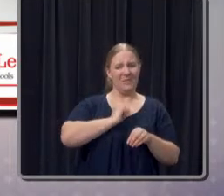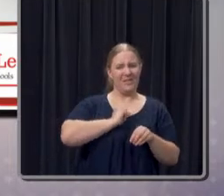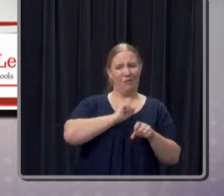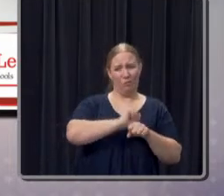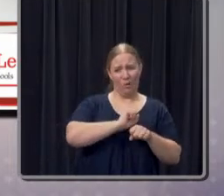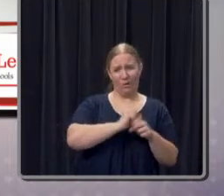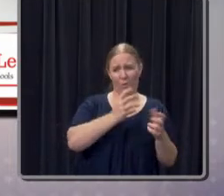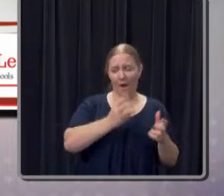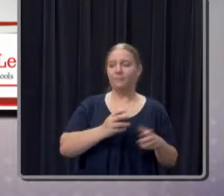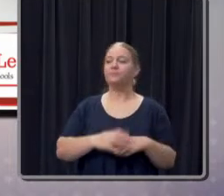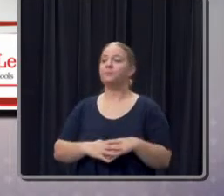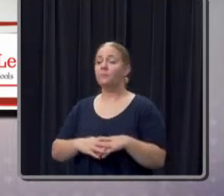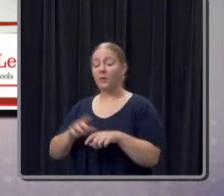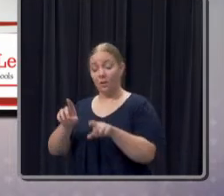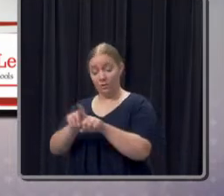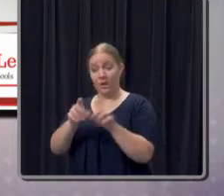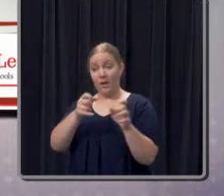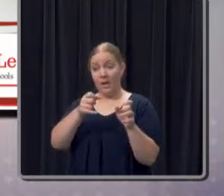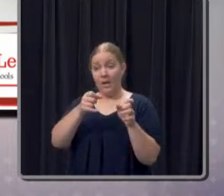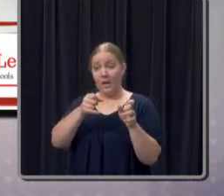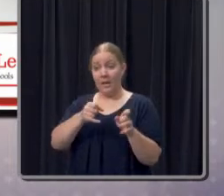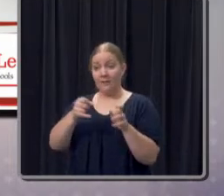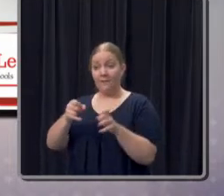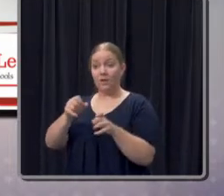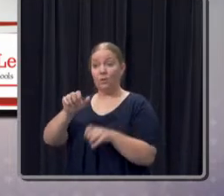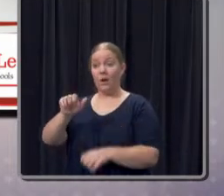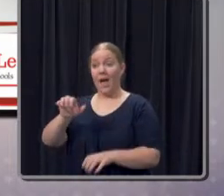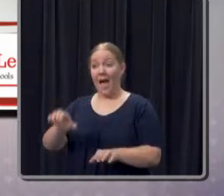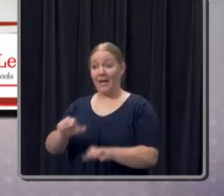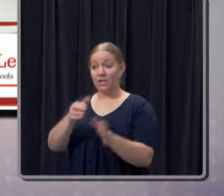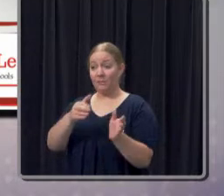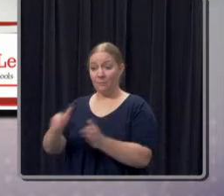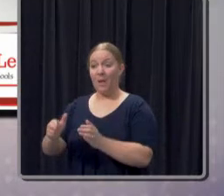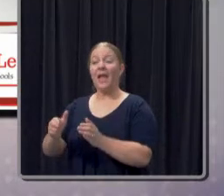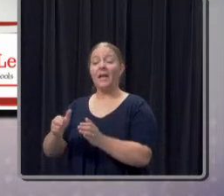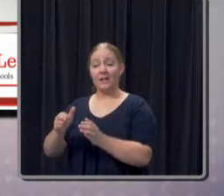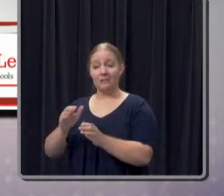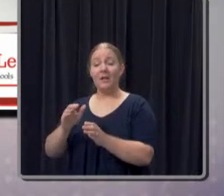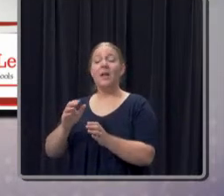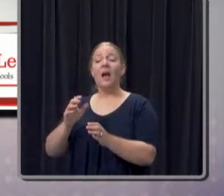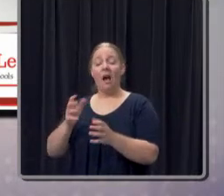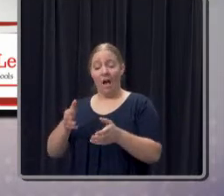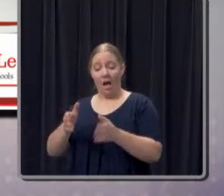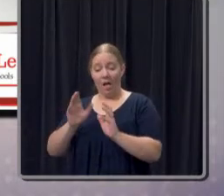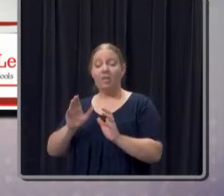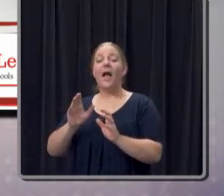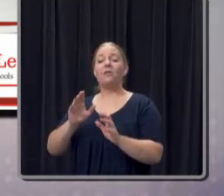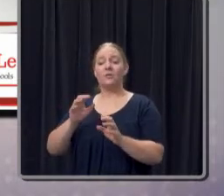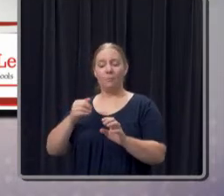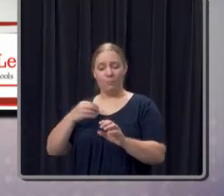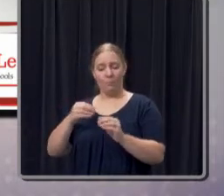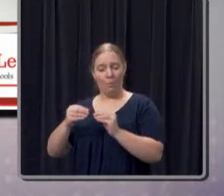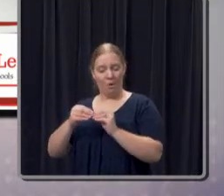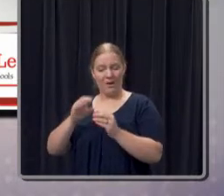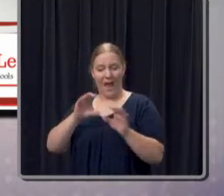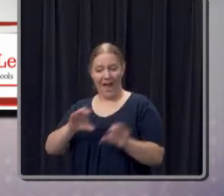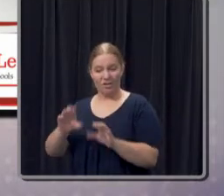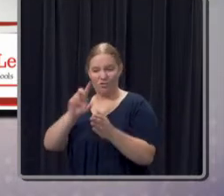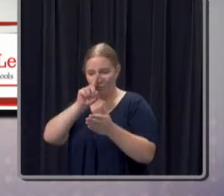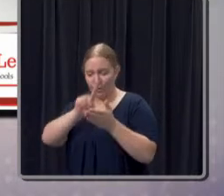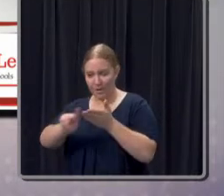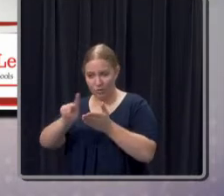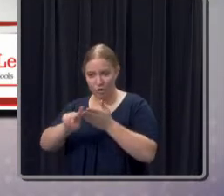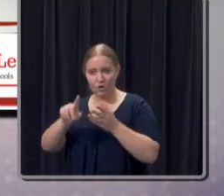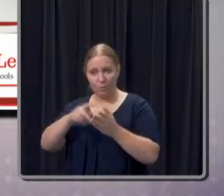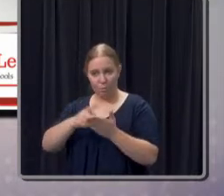We also have an individual action plan process that allows educators to engage in their own action research projects. And we